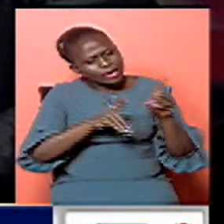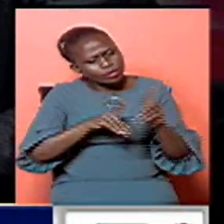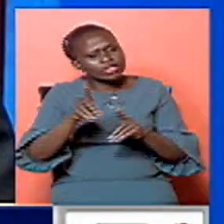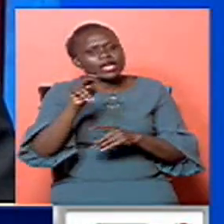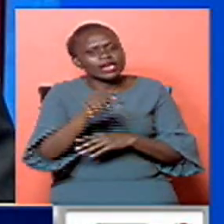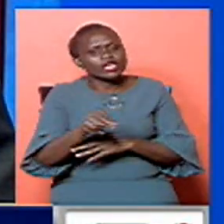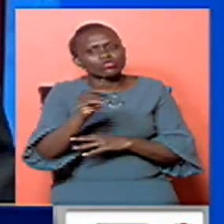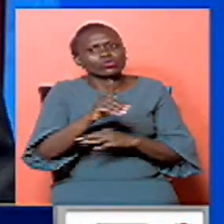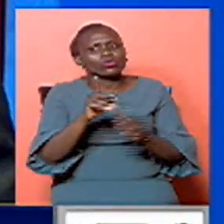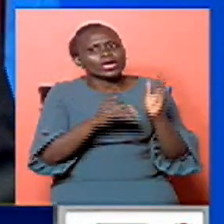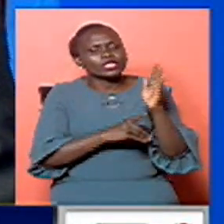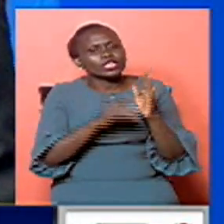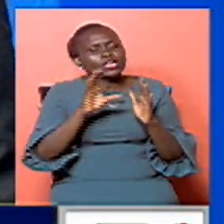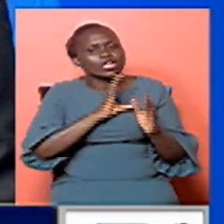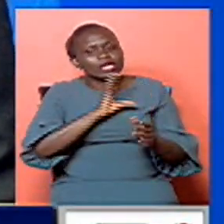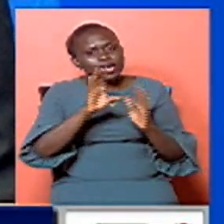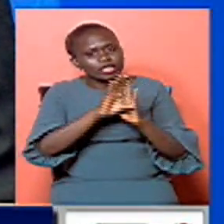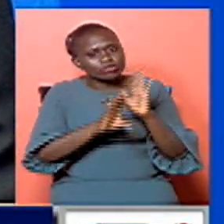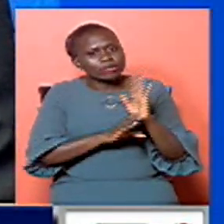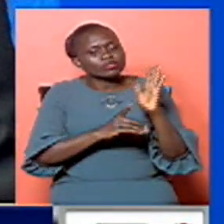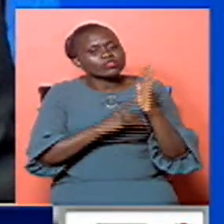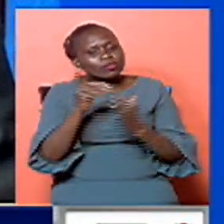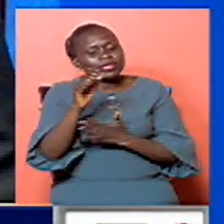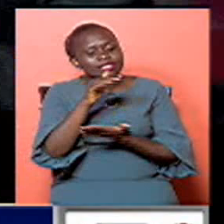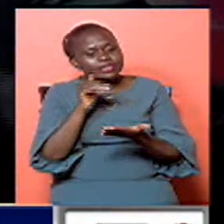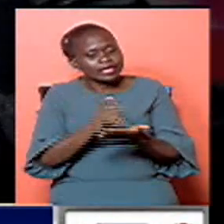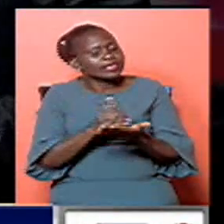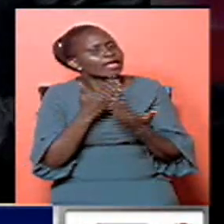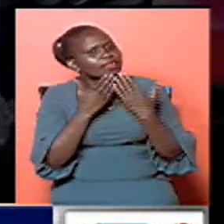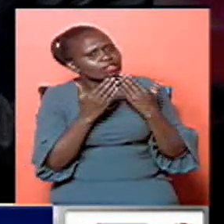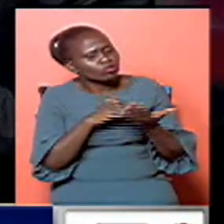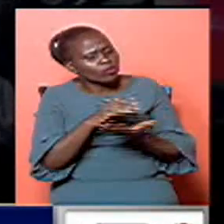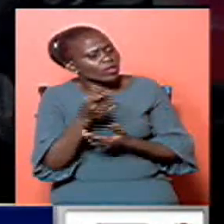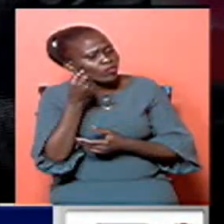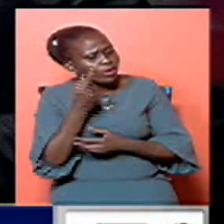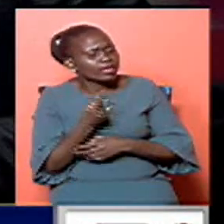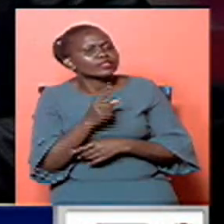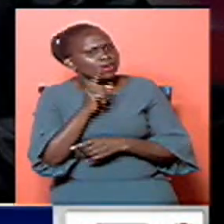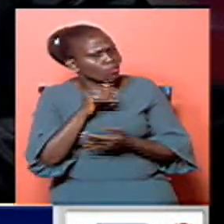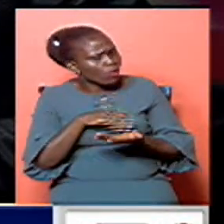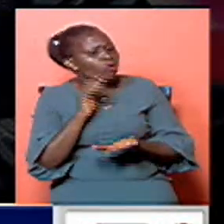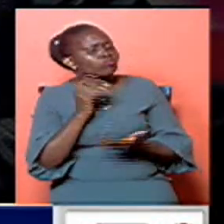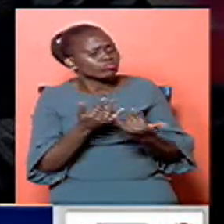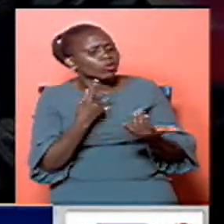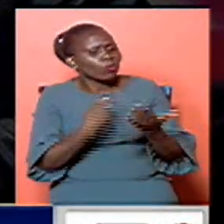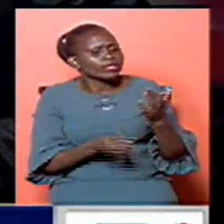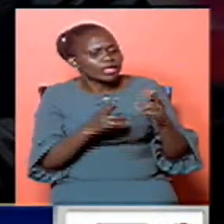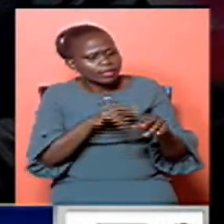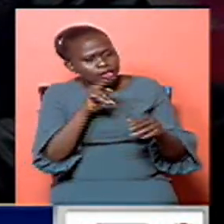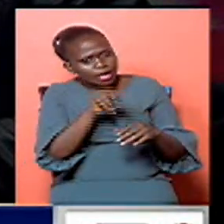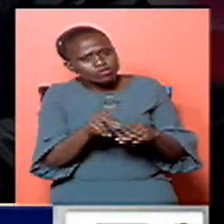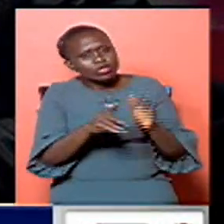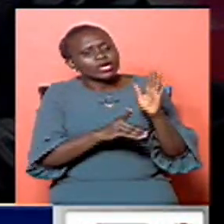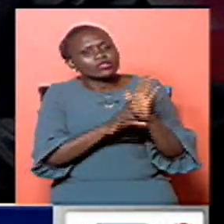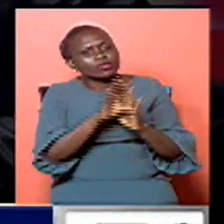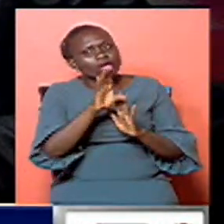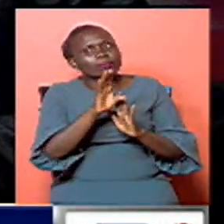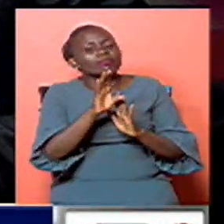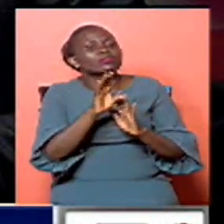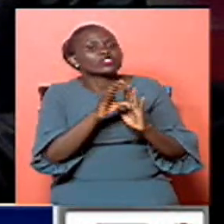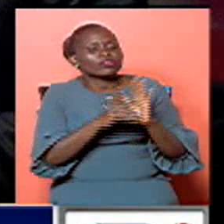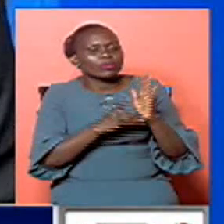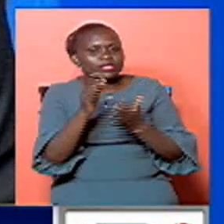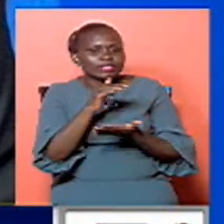of the National Curriculum Development Center. Thank you for making, us understand more what is happening right there at the National Curriculum Development Center.